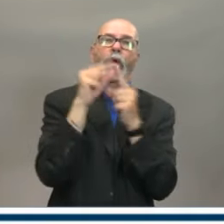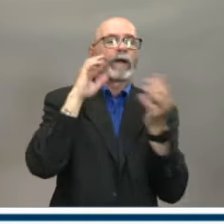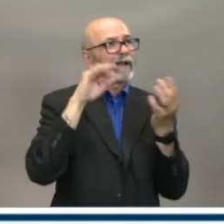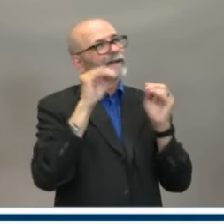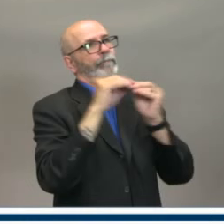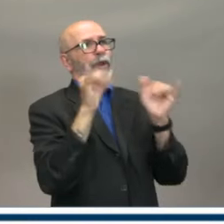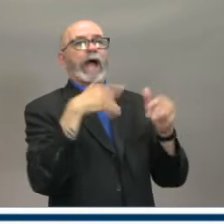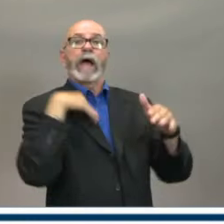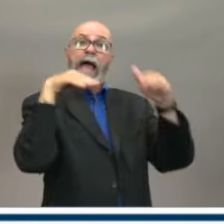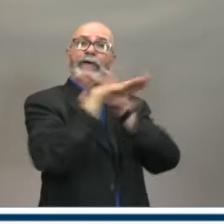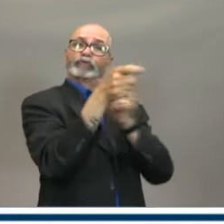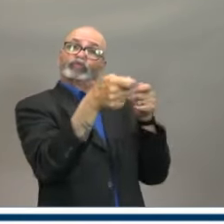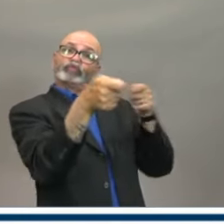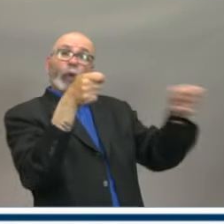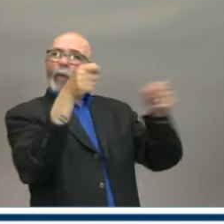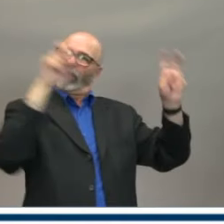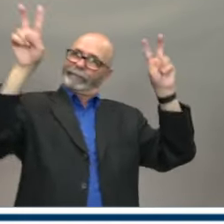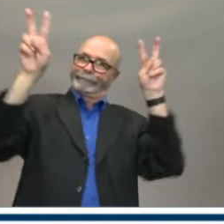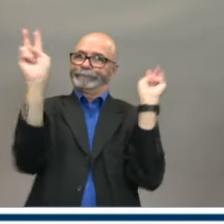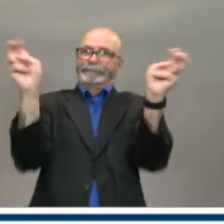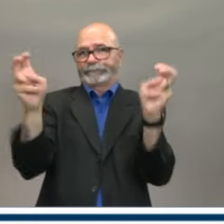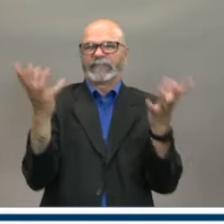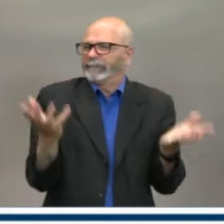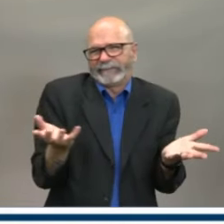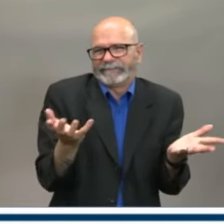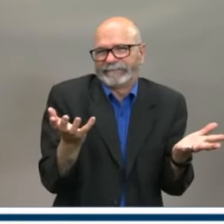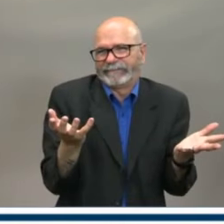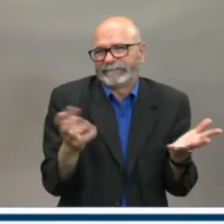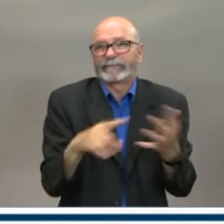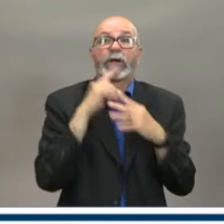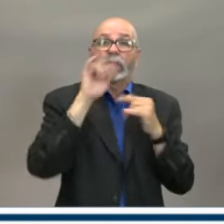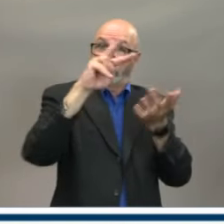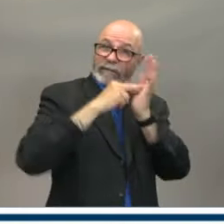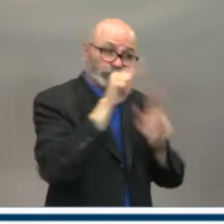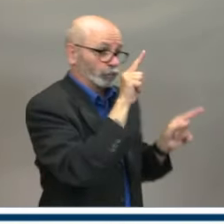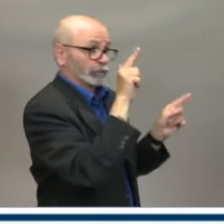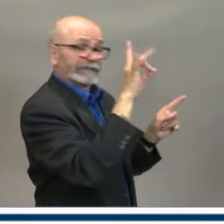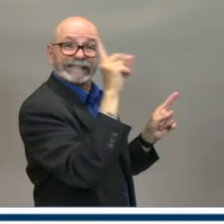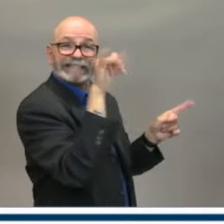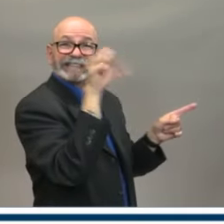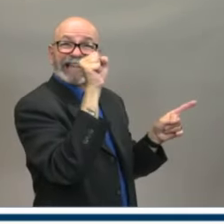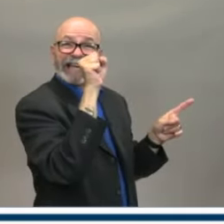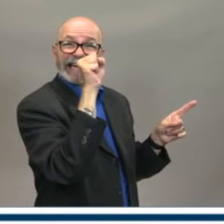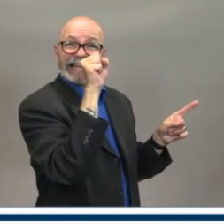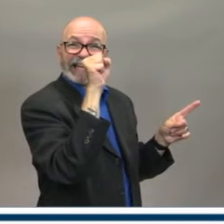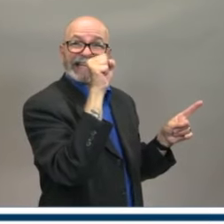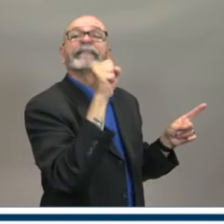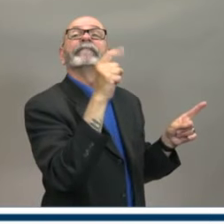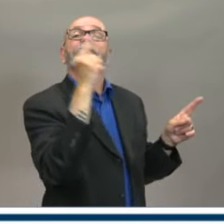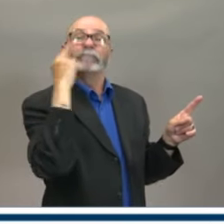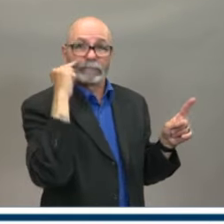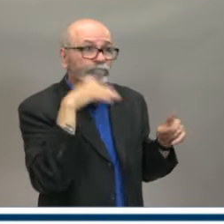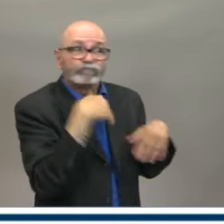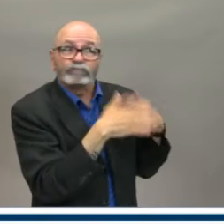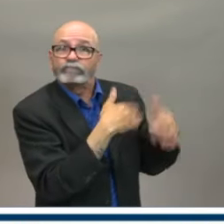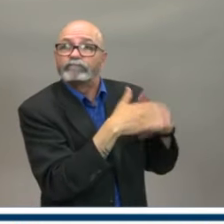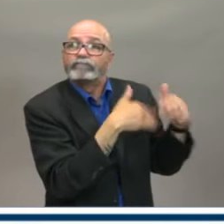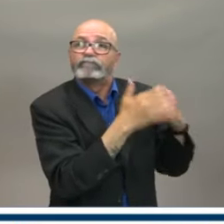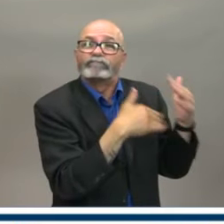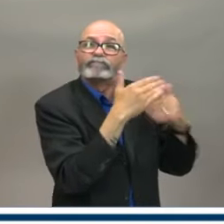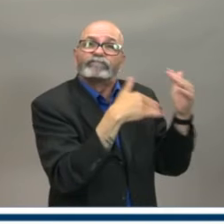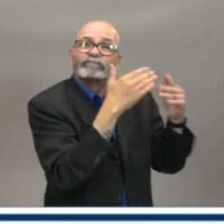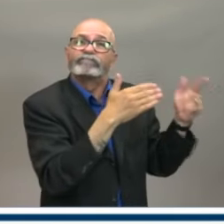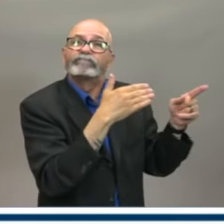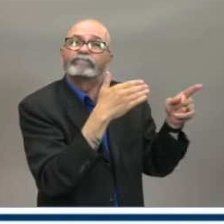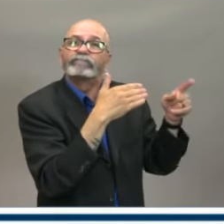for 28 days before we start to unveil that reopening plan? No, we're looking at Northwood separately. When